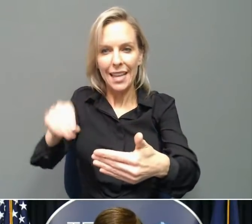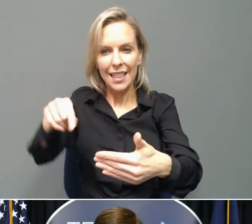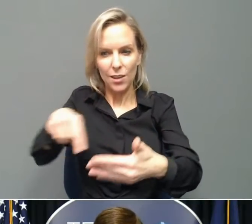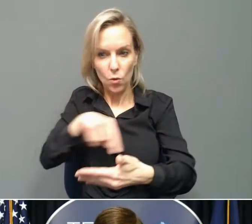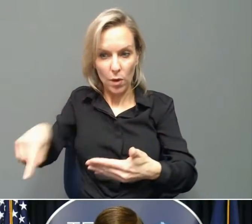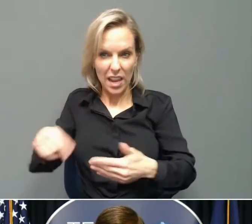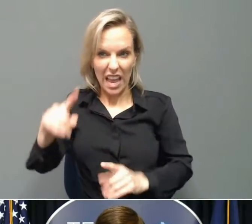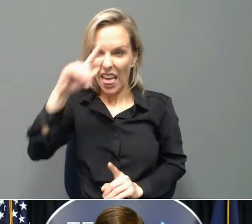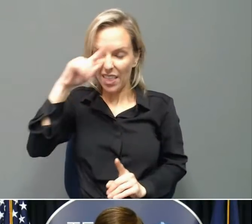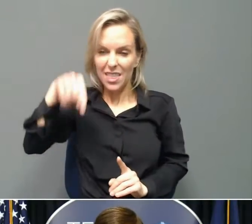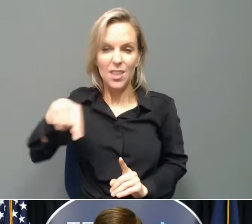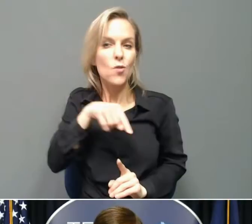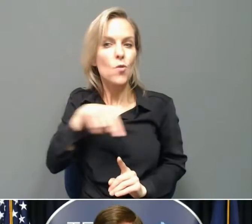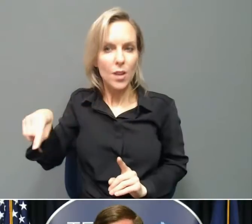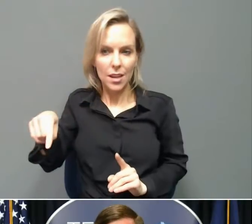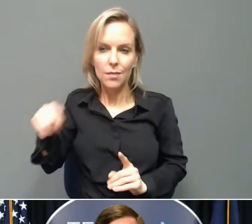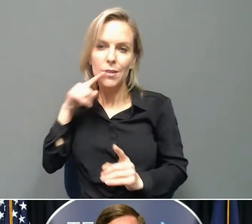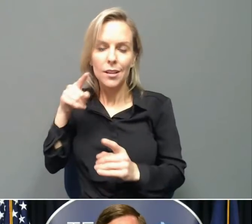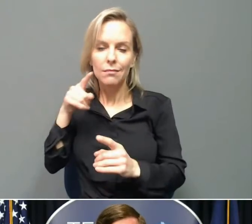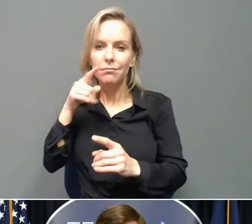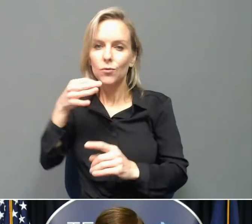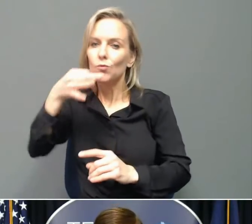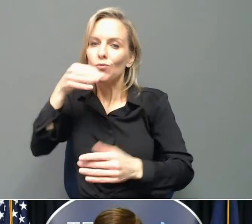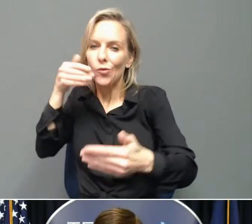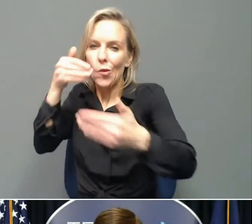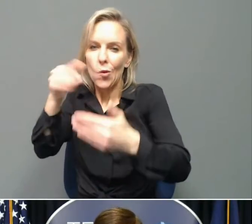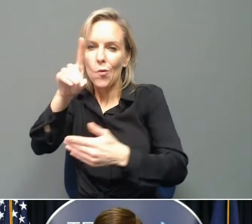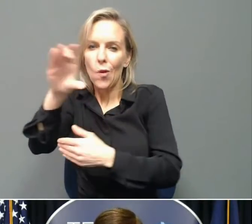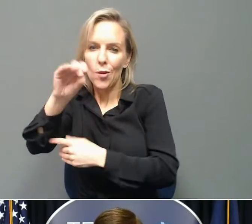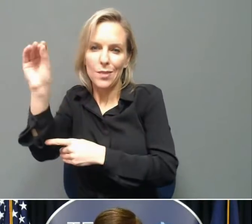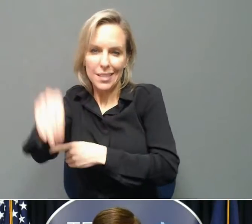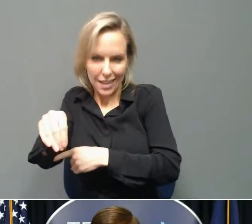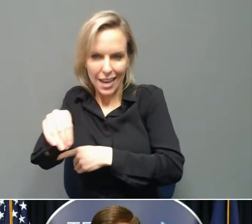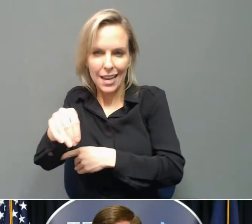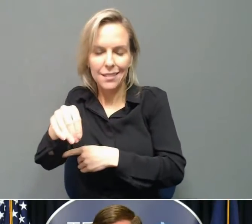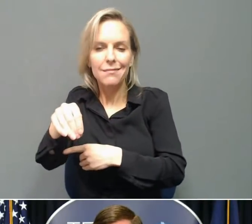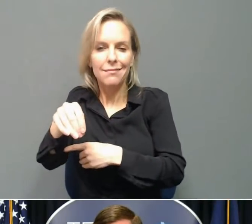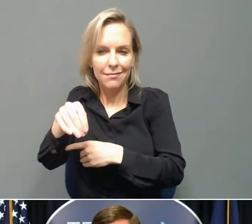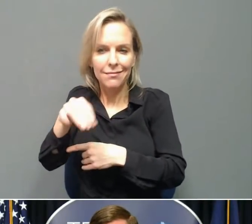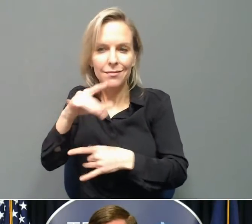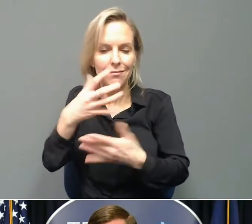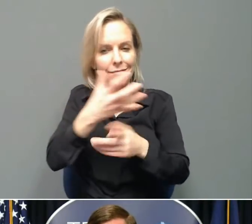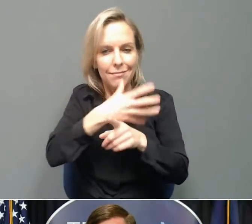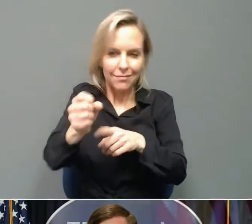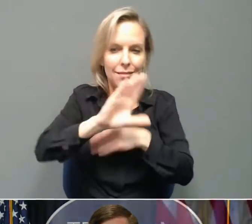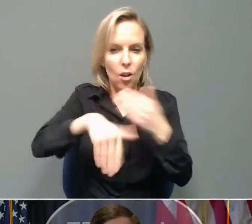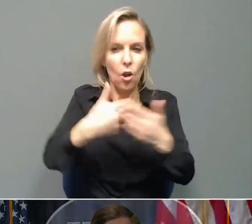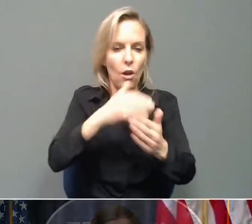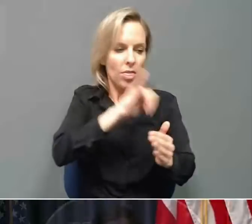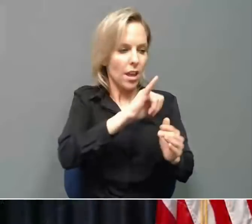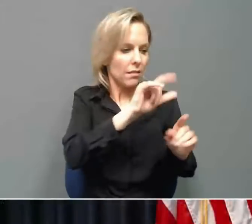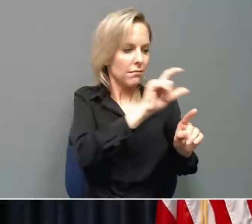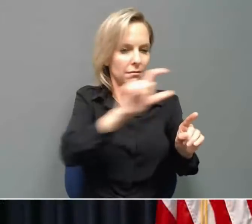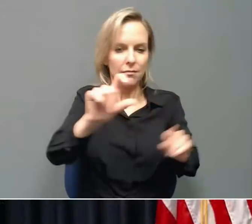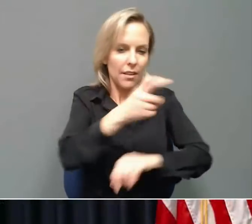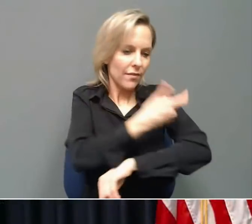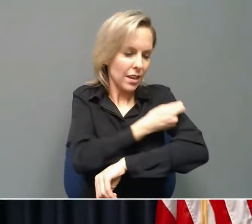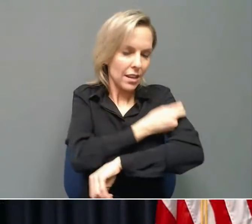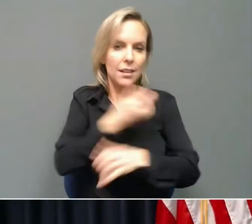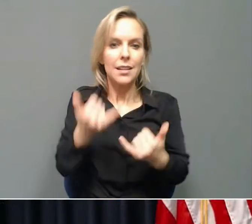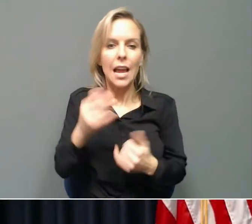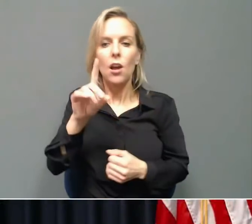be much closer. Now we're going to ask Dr. Stack, who is here with me today, to come up and talk about